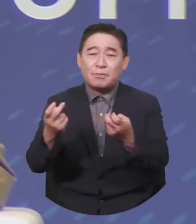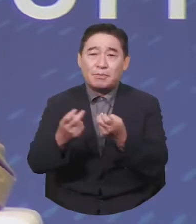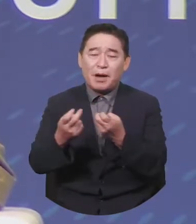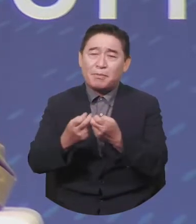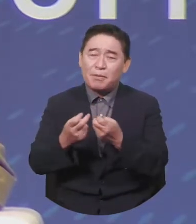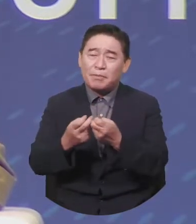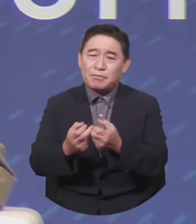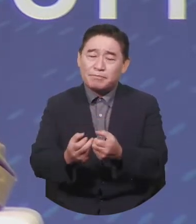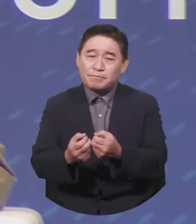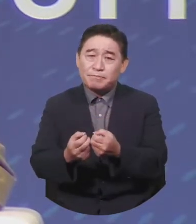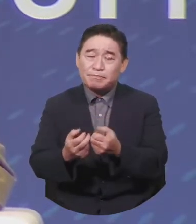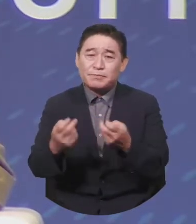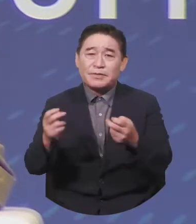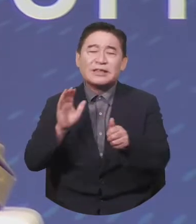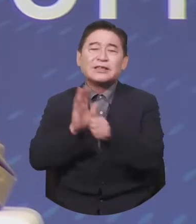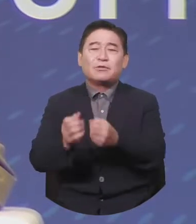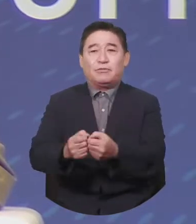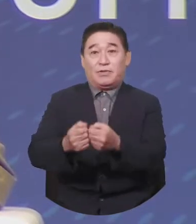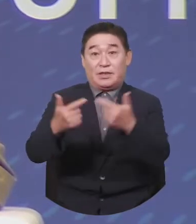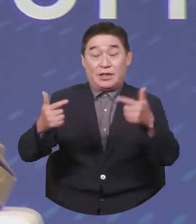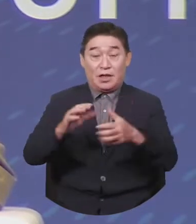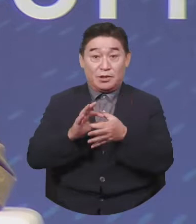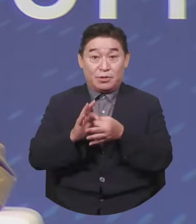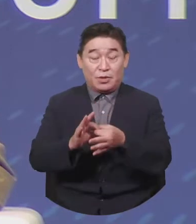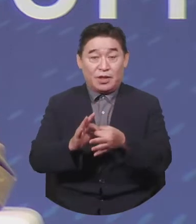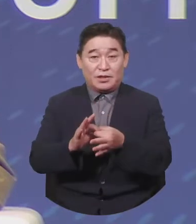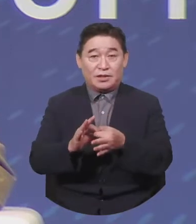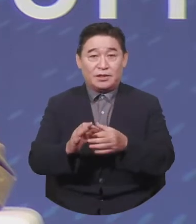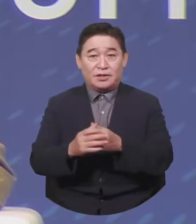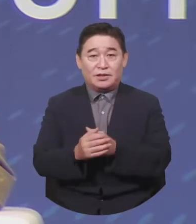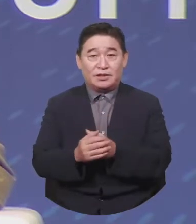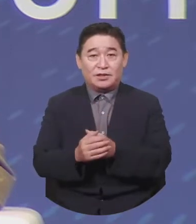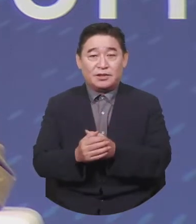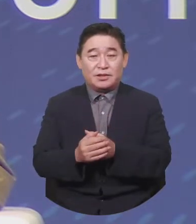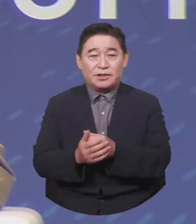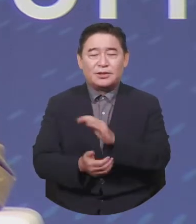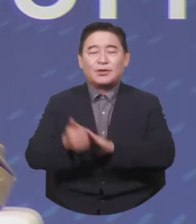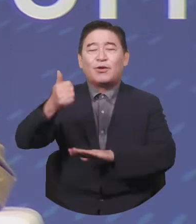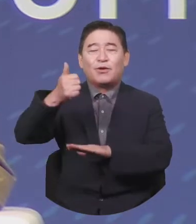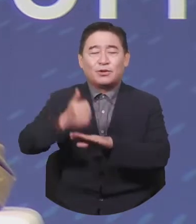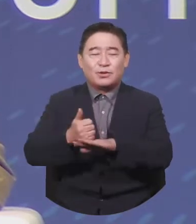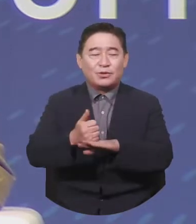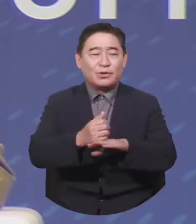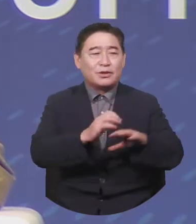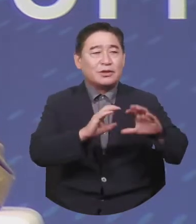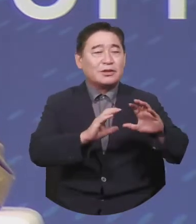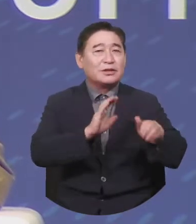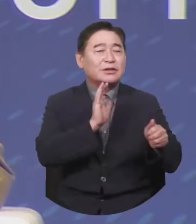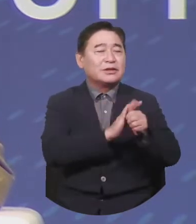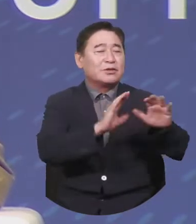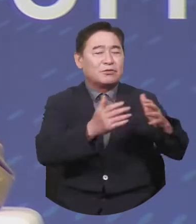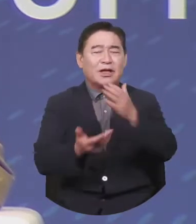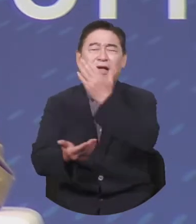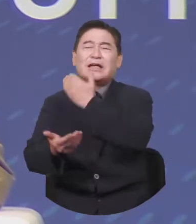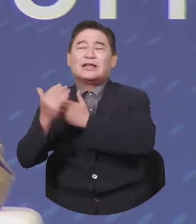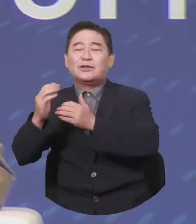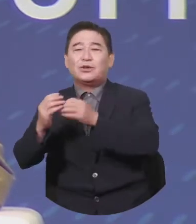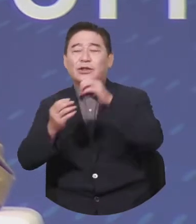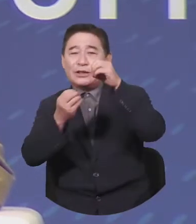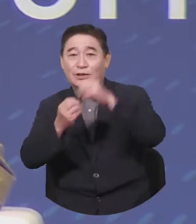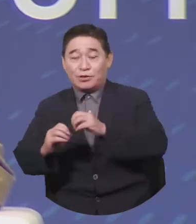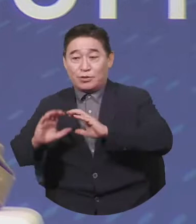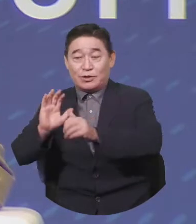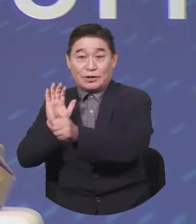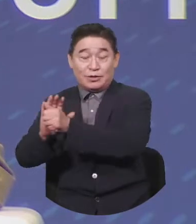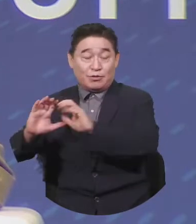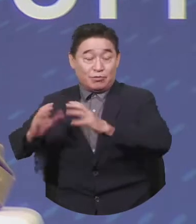through the cooperation between emerging donors and traditional donors. And then the fourth one,